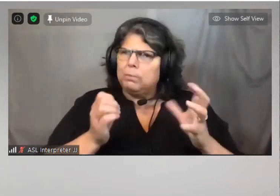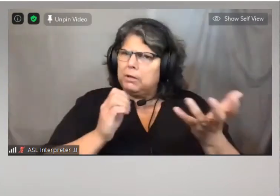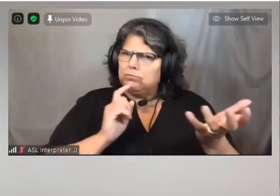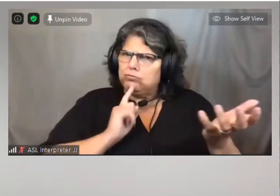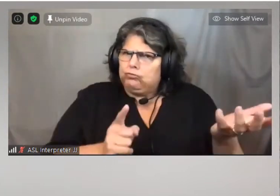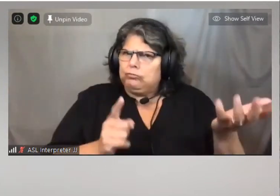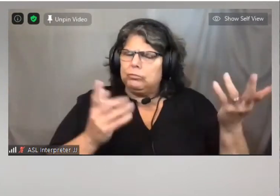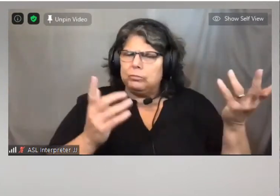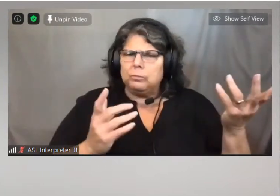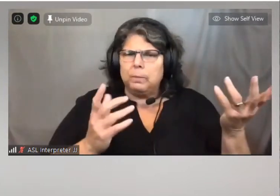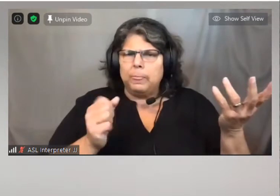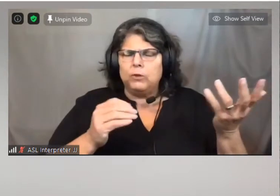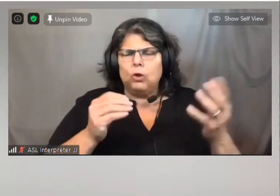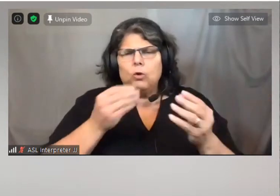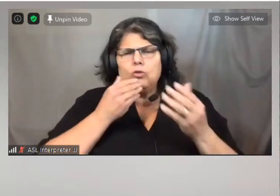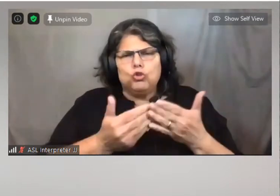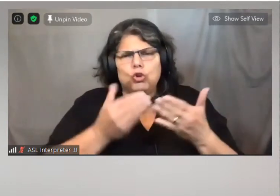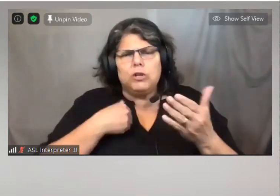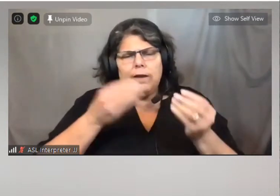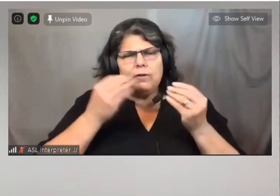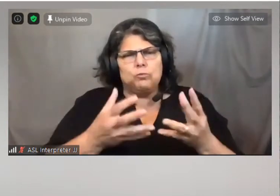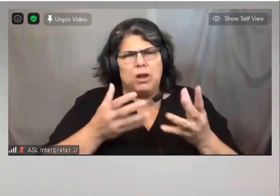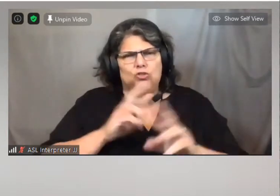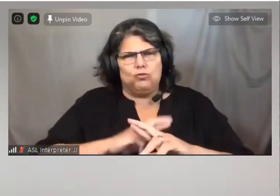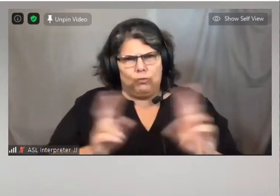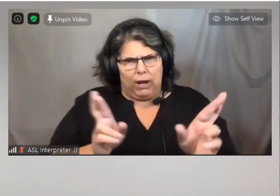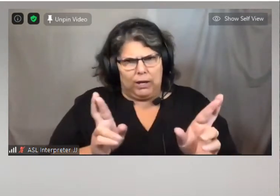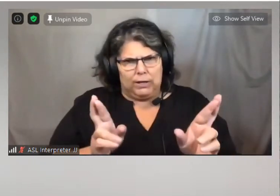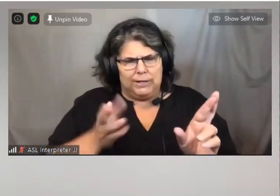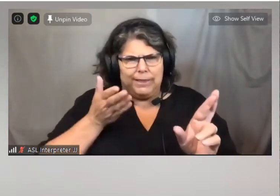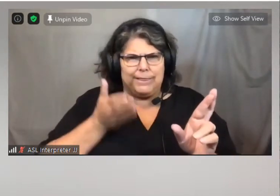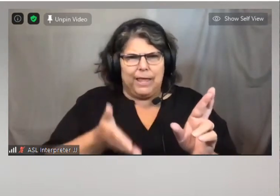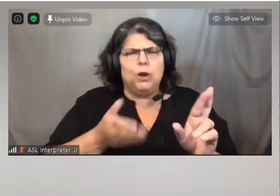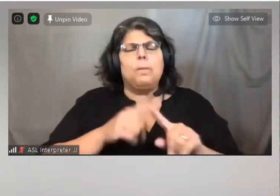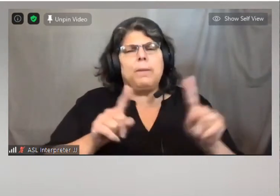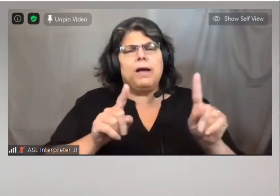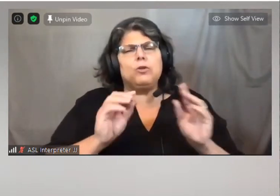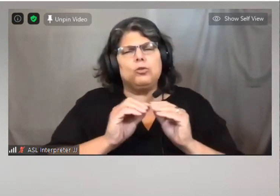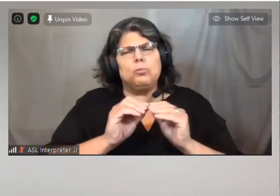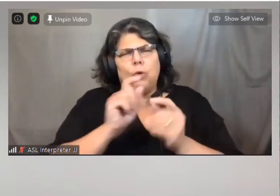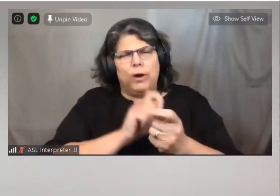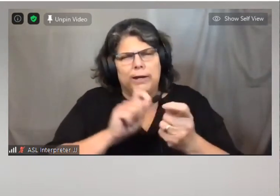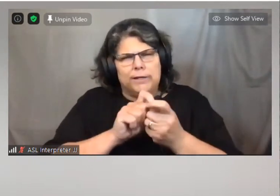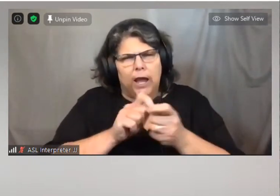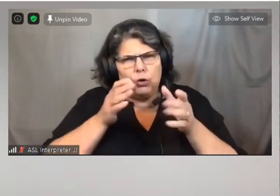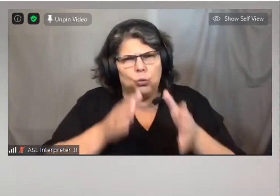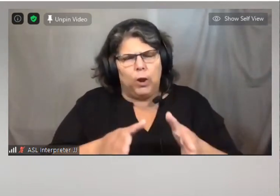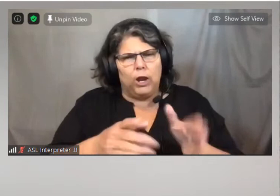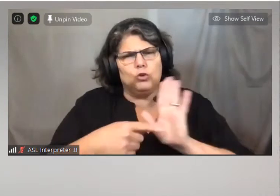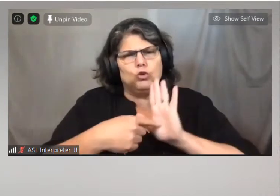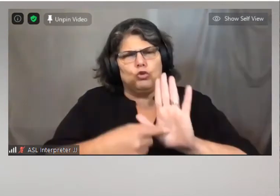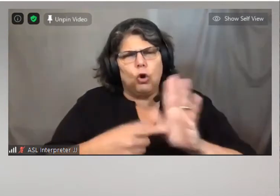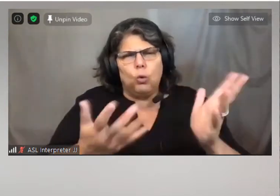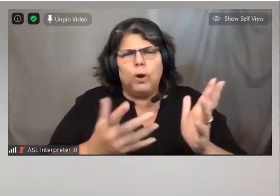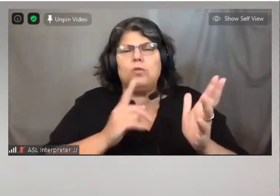fingertips, but there is a more accurate way to depict it using these